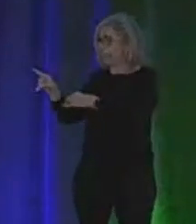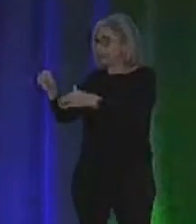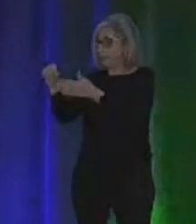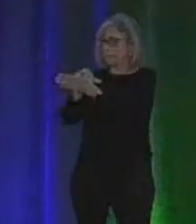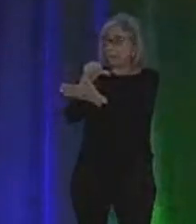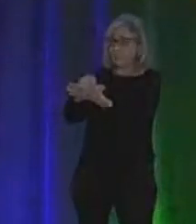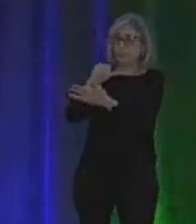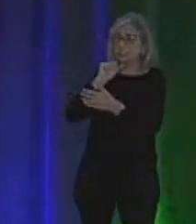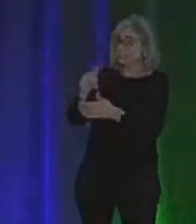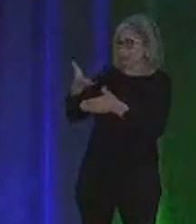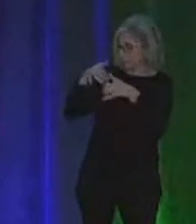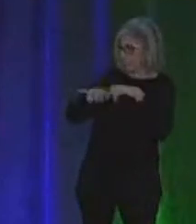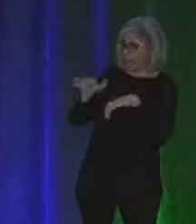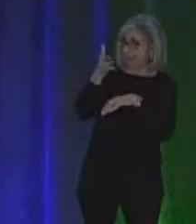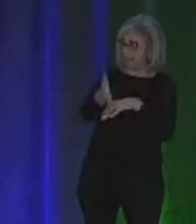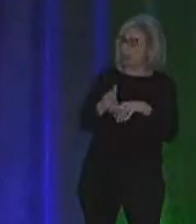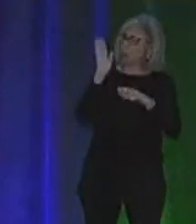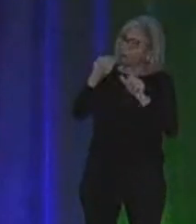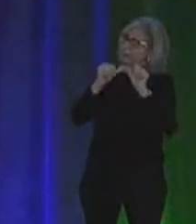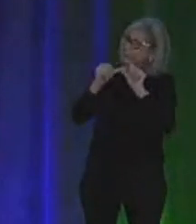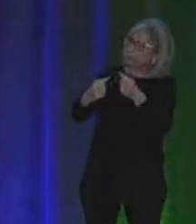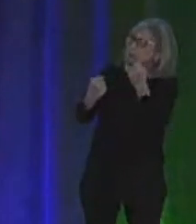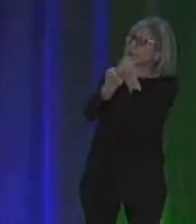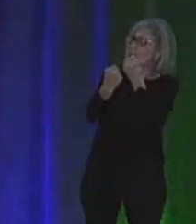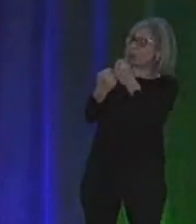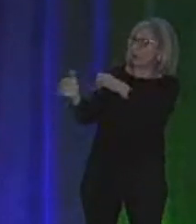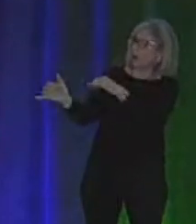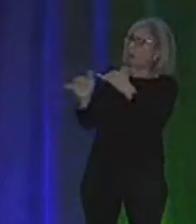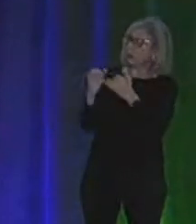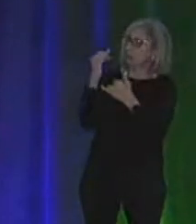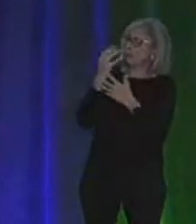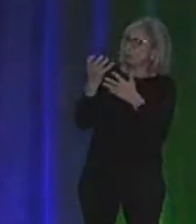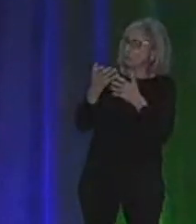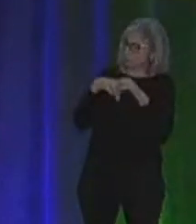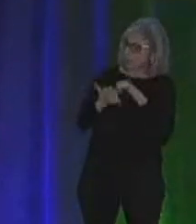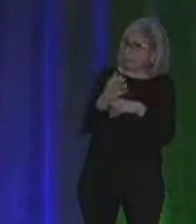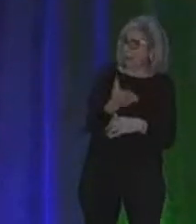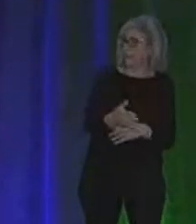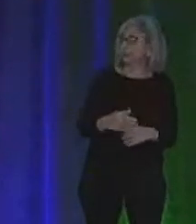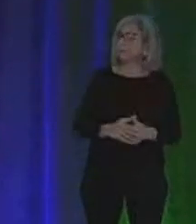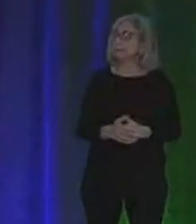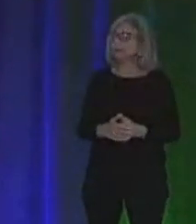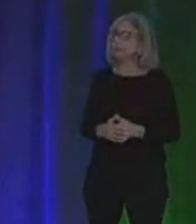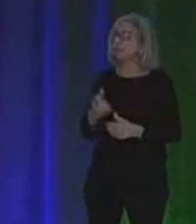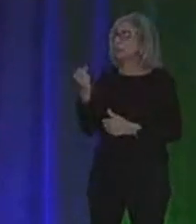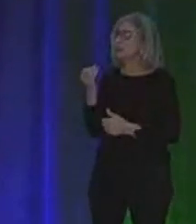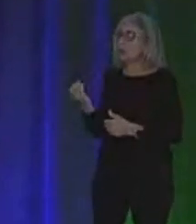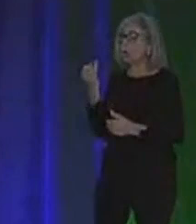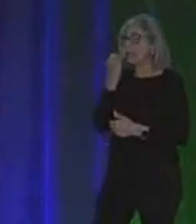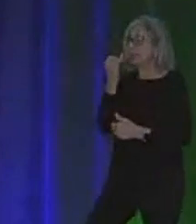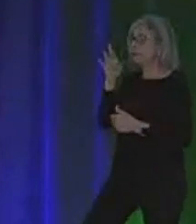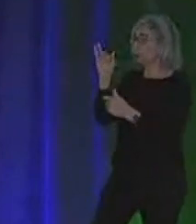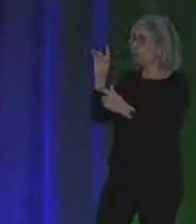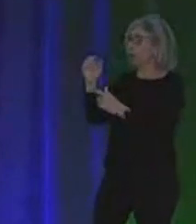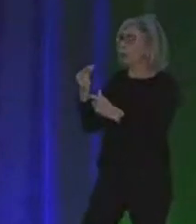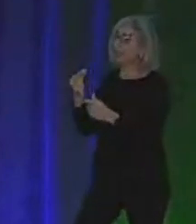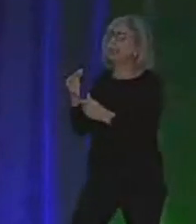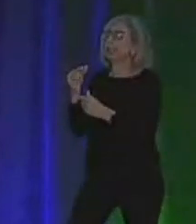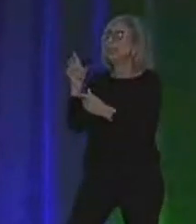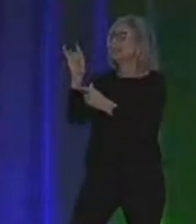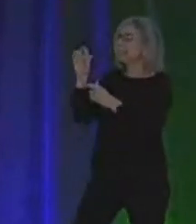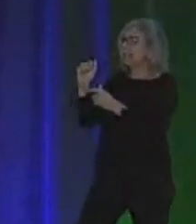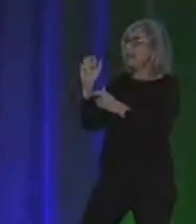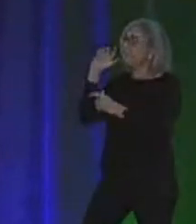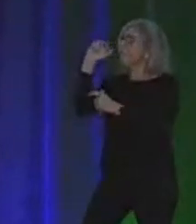pages isn't going anywhere. That's going to continue to be supported as well if you want to stay there. So if routing, data fetching,